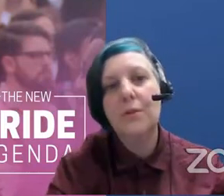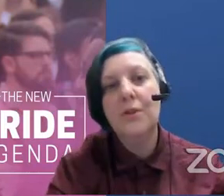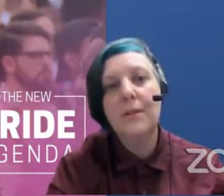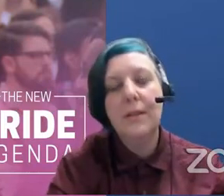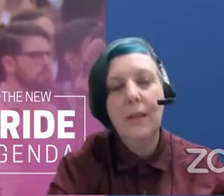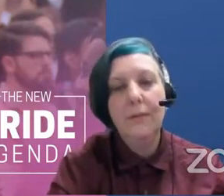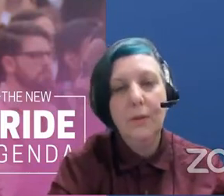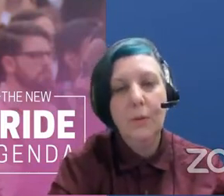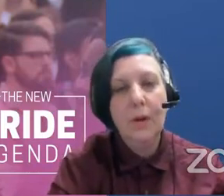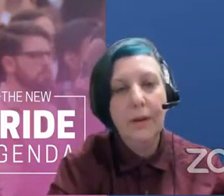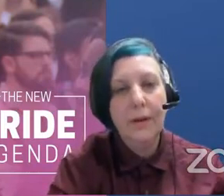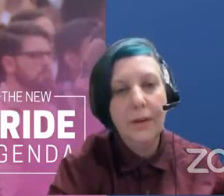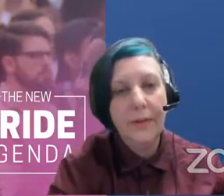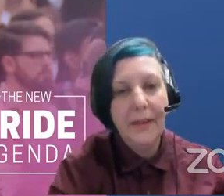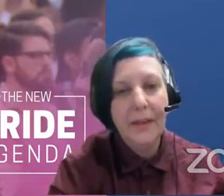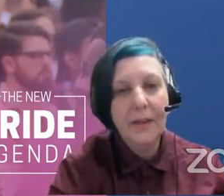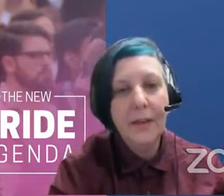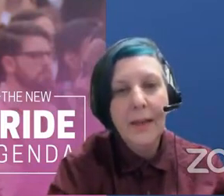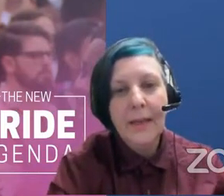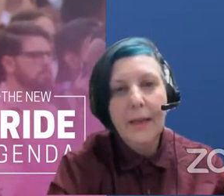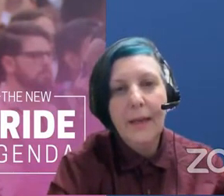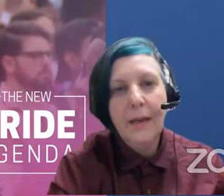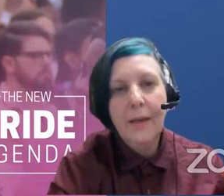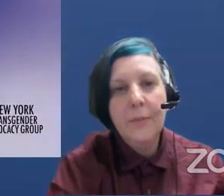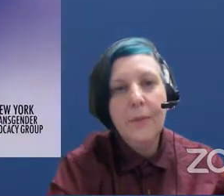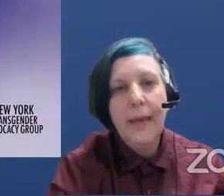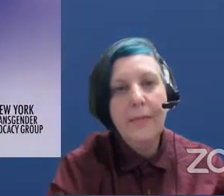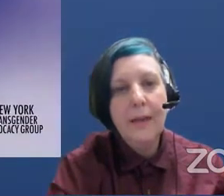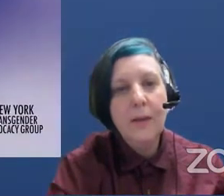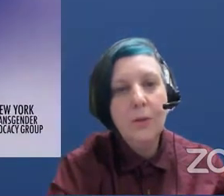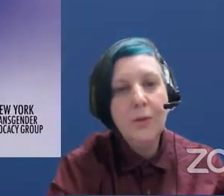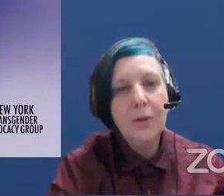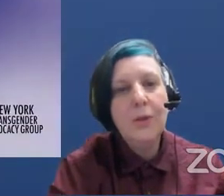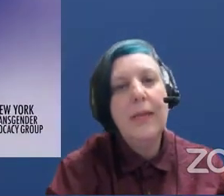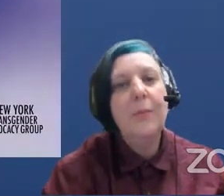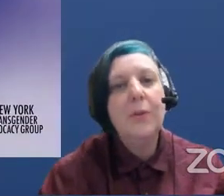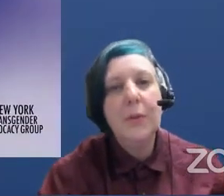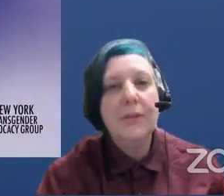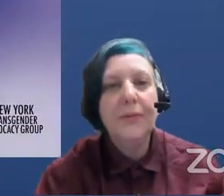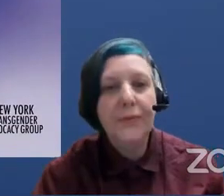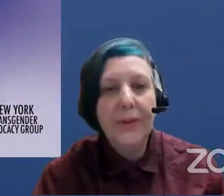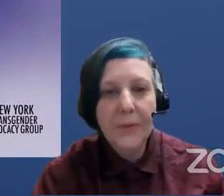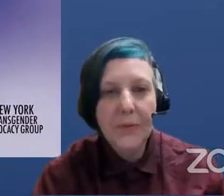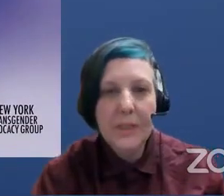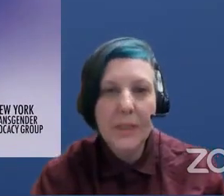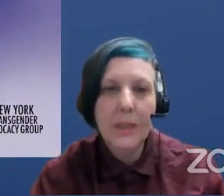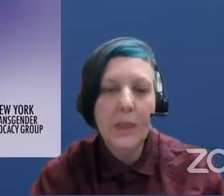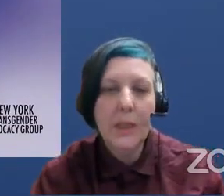on your socials if you are on there. And then also on April